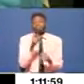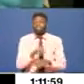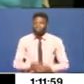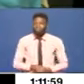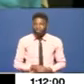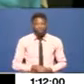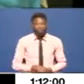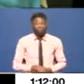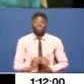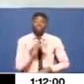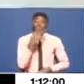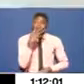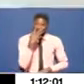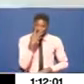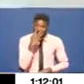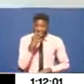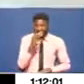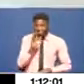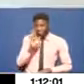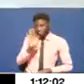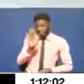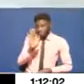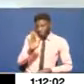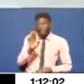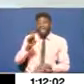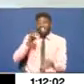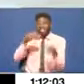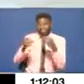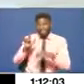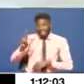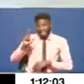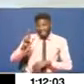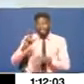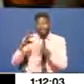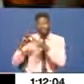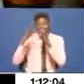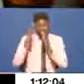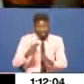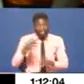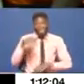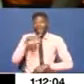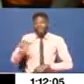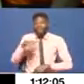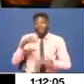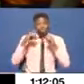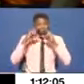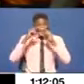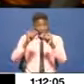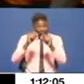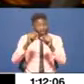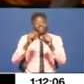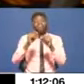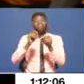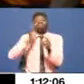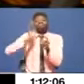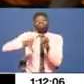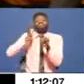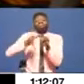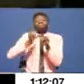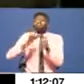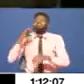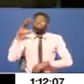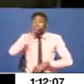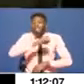Party's Disability League coordinator Ramla Said, however, decried lack of interpreters in the voter registration centers,